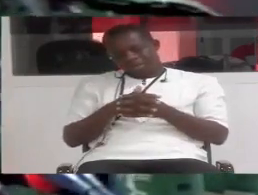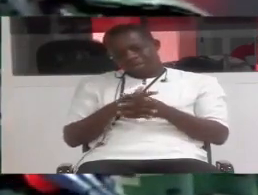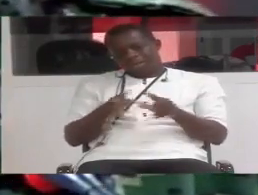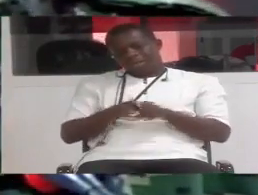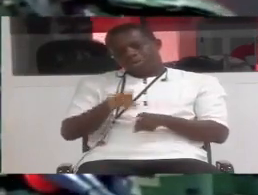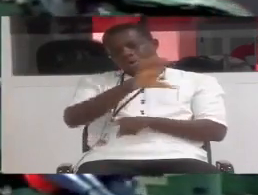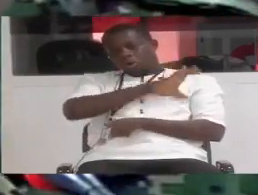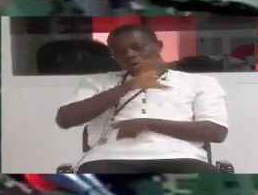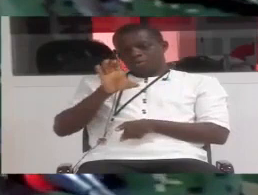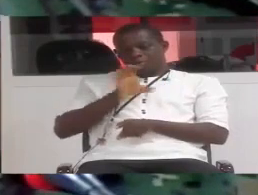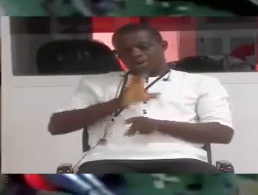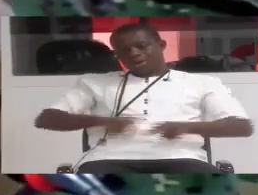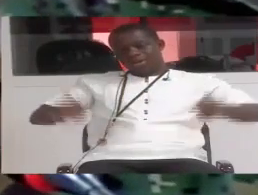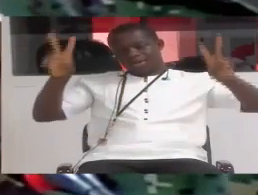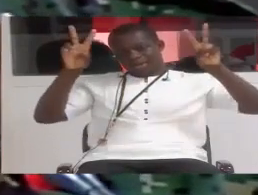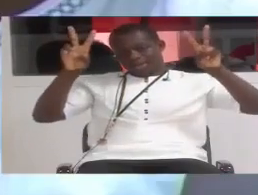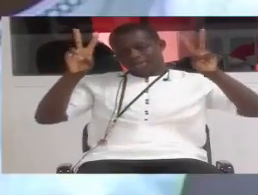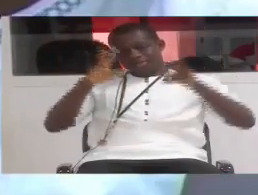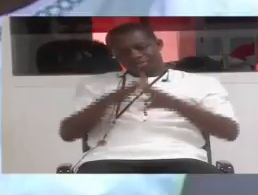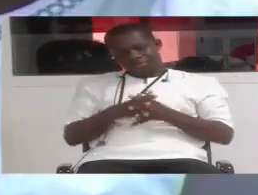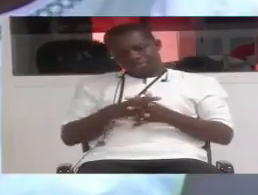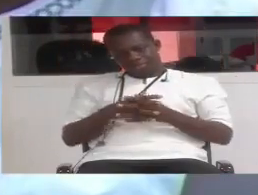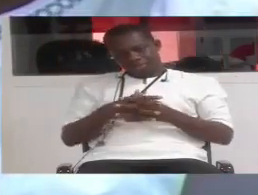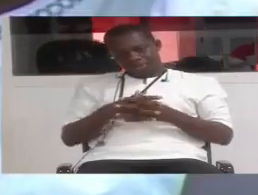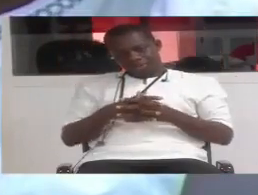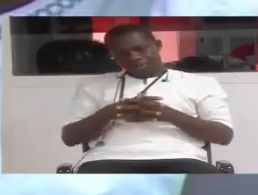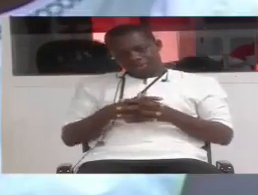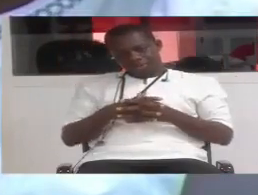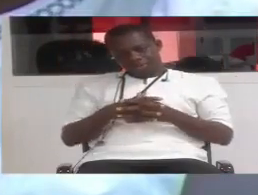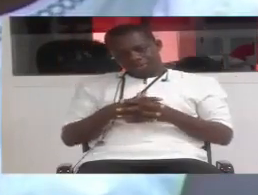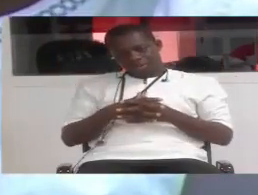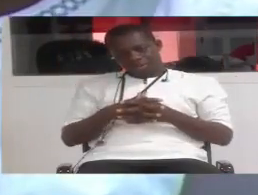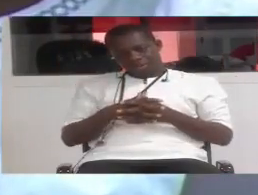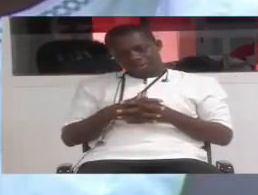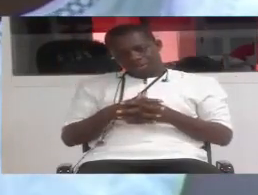Yaya Jammeh at Yaya's place